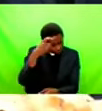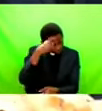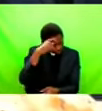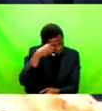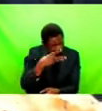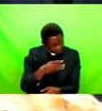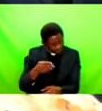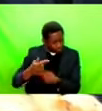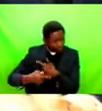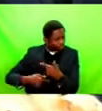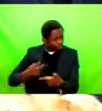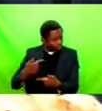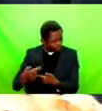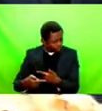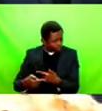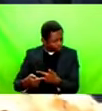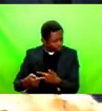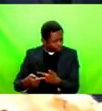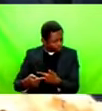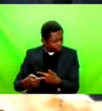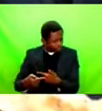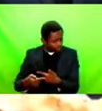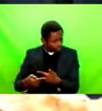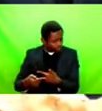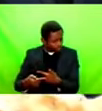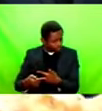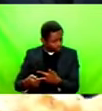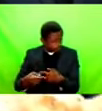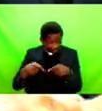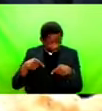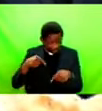adom emoye ewiye